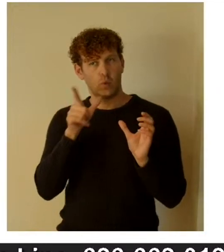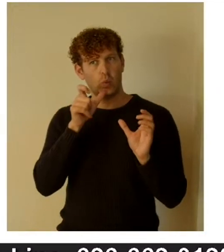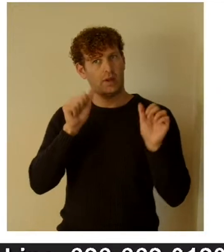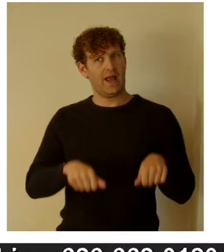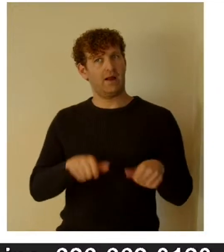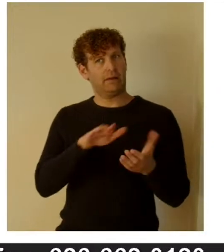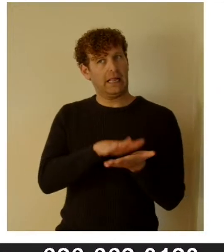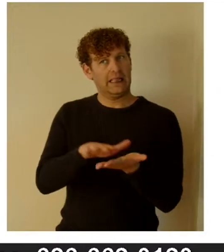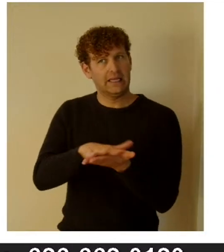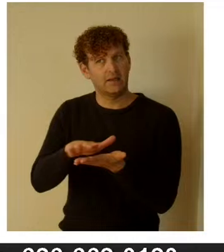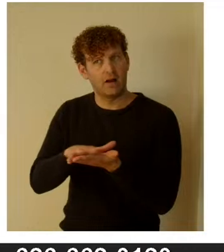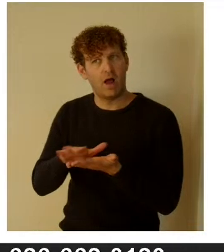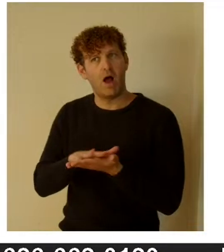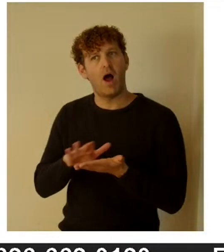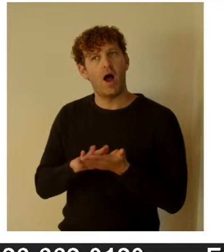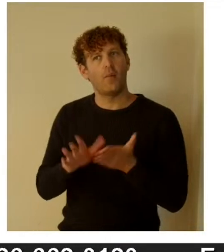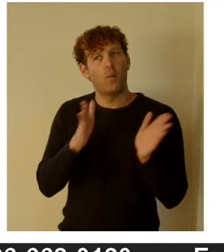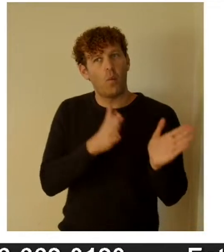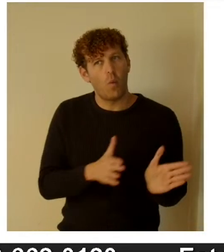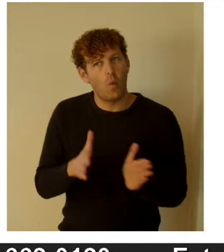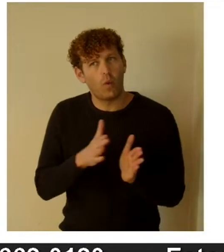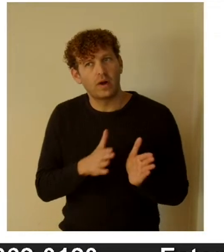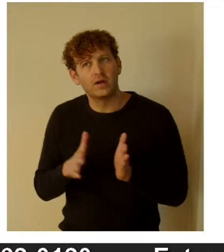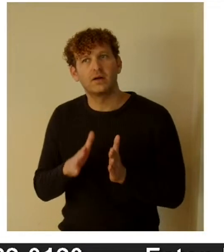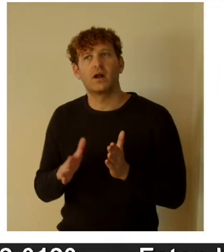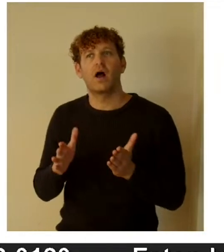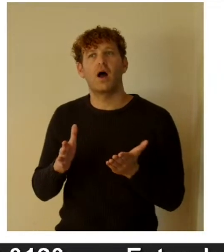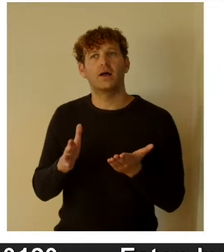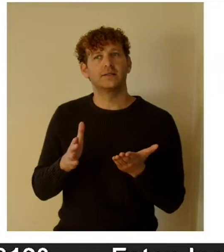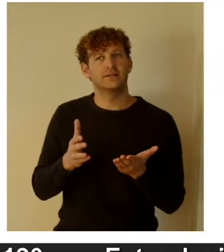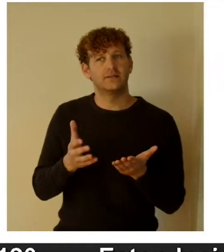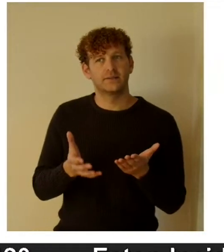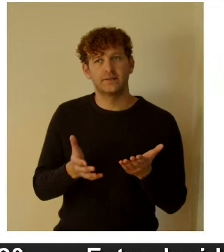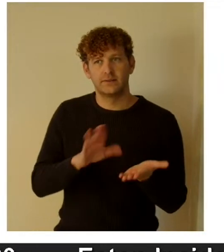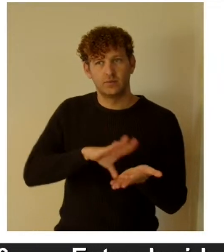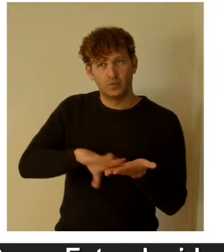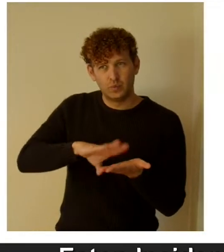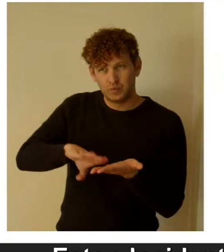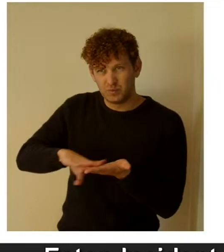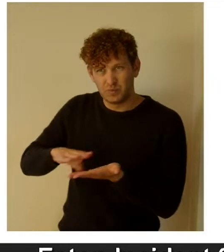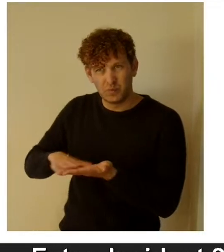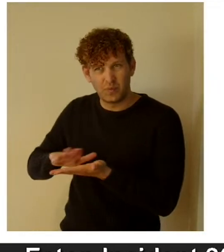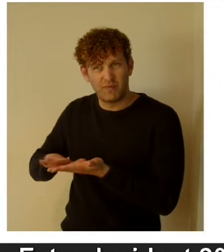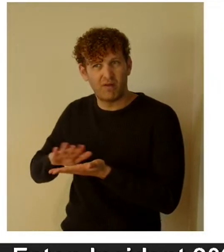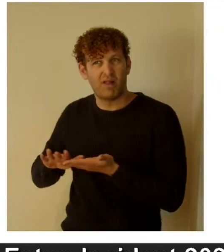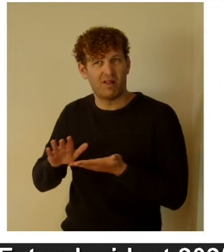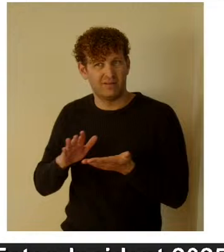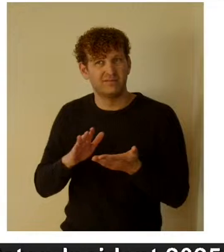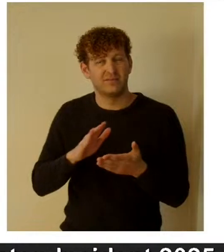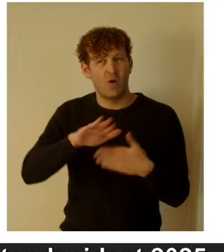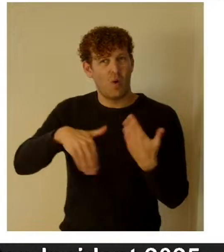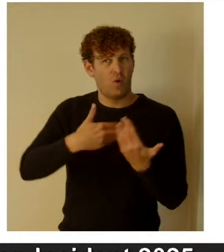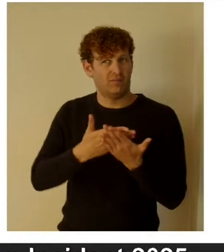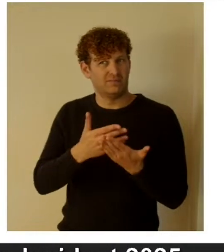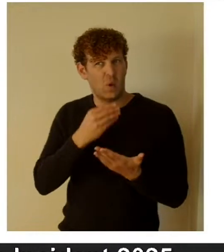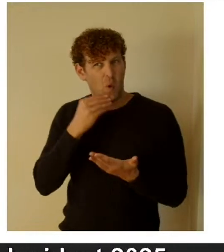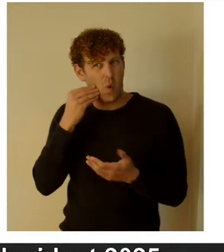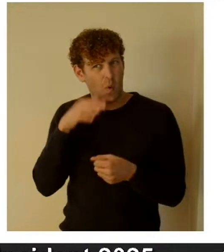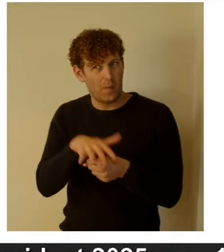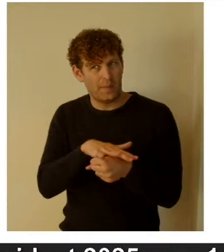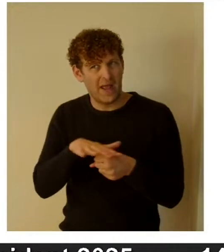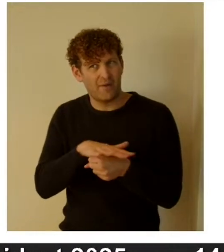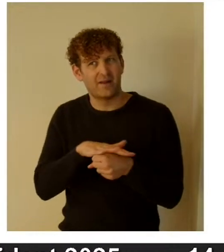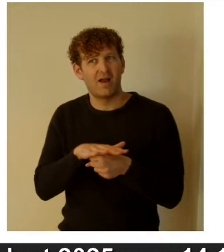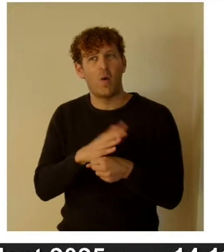orderly removal of these materials from all of the lots within your neighborhoods. We'd like to do this in a very orderly way so that we're not disturbing